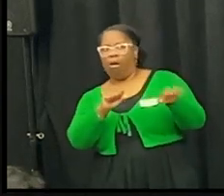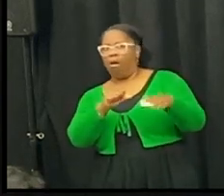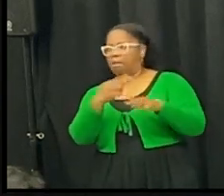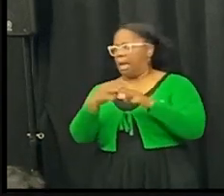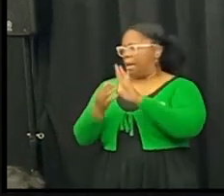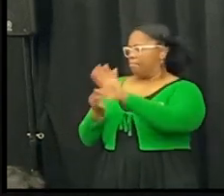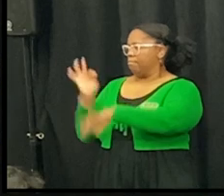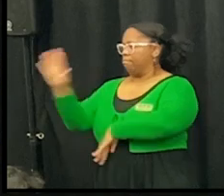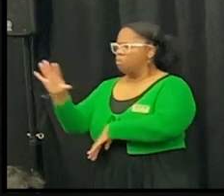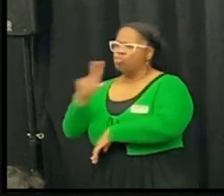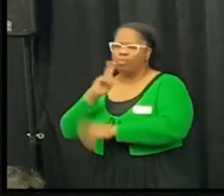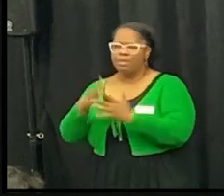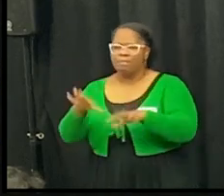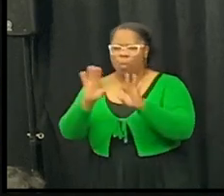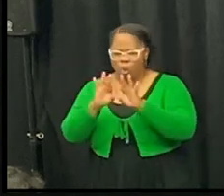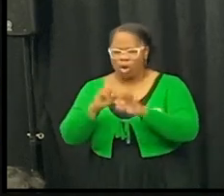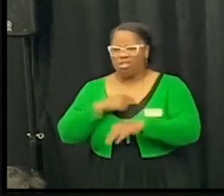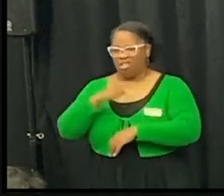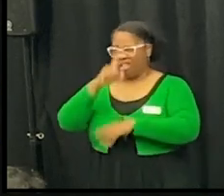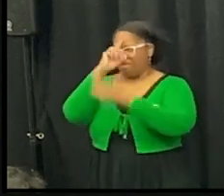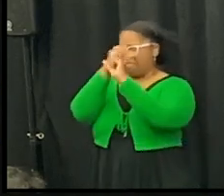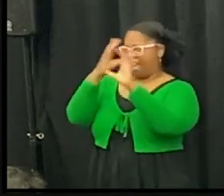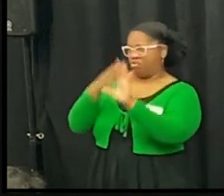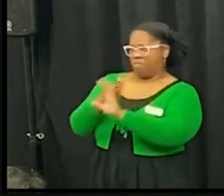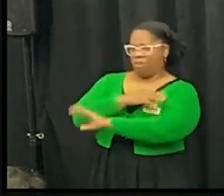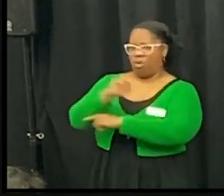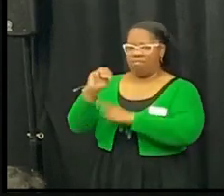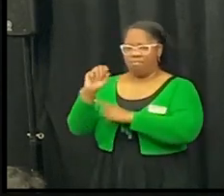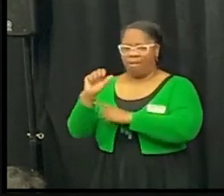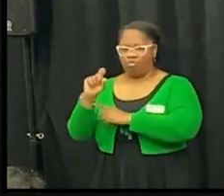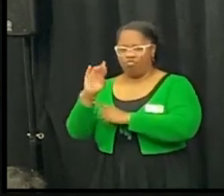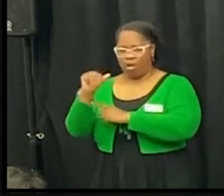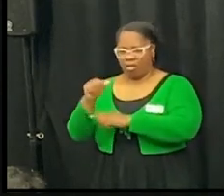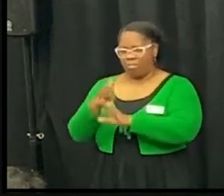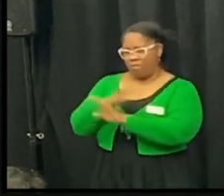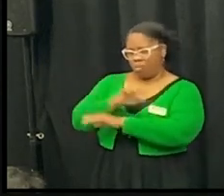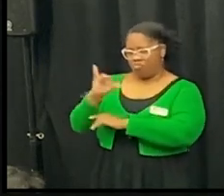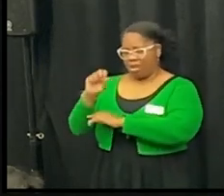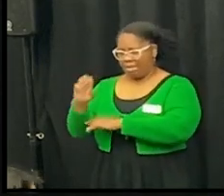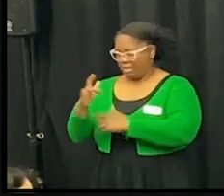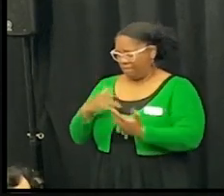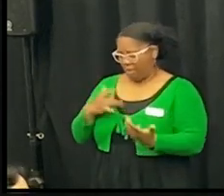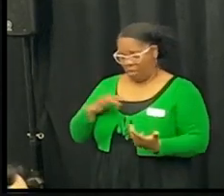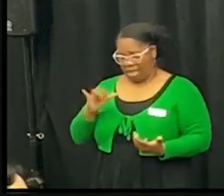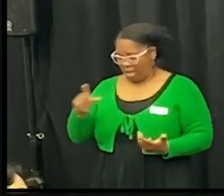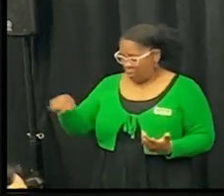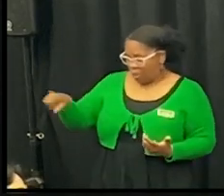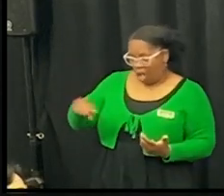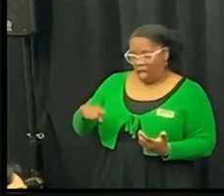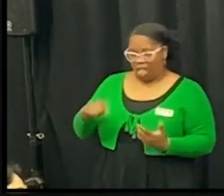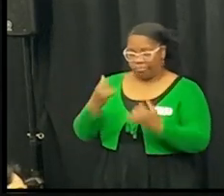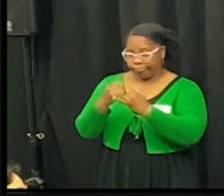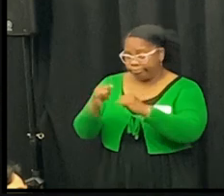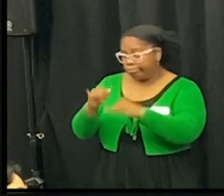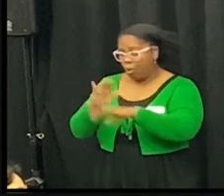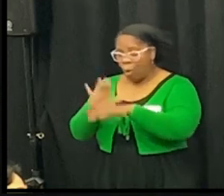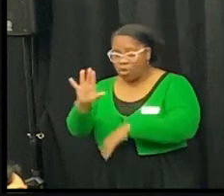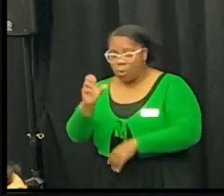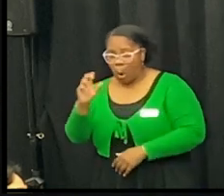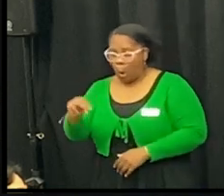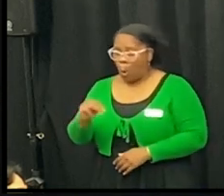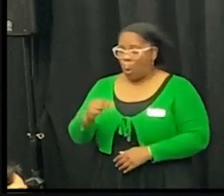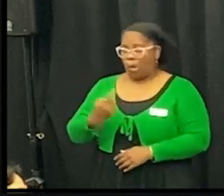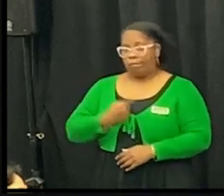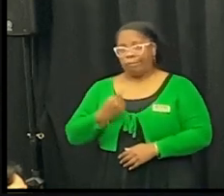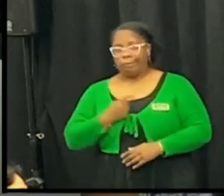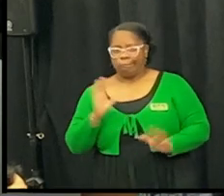I would imagine before Maestra and Rise, you know, did it feel more like you guys were like all on your own? You were out there by